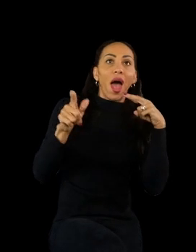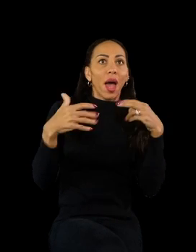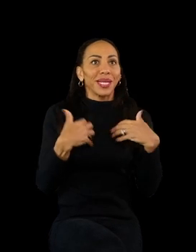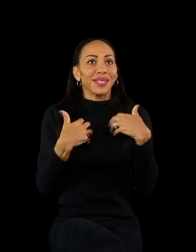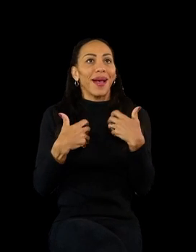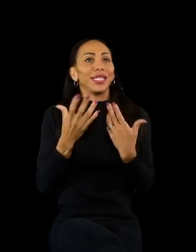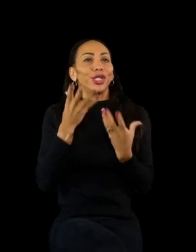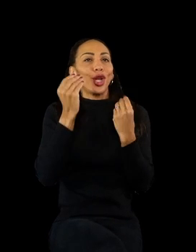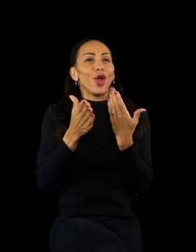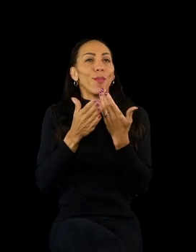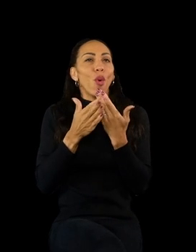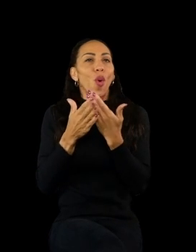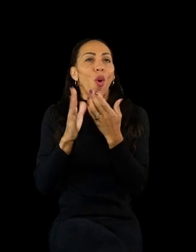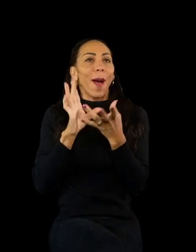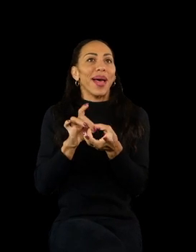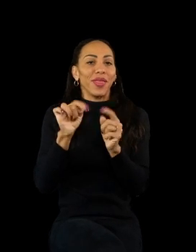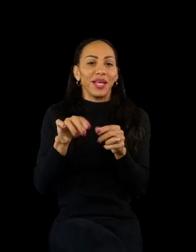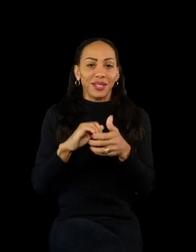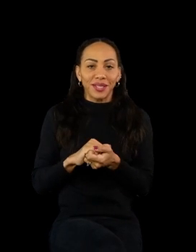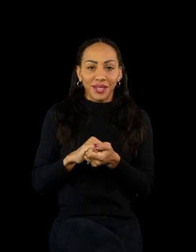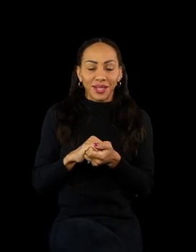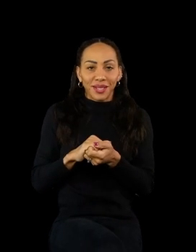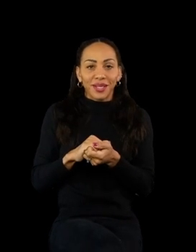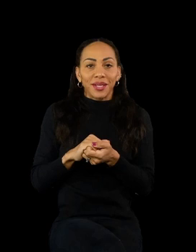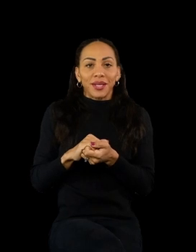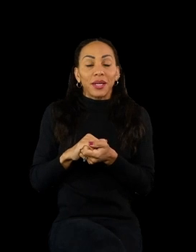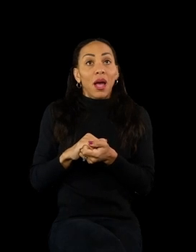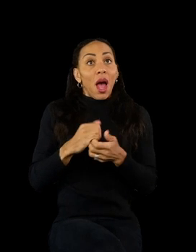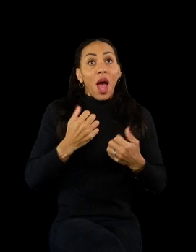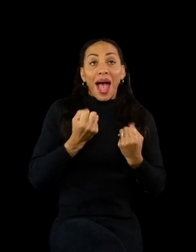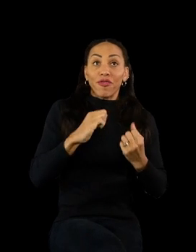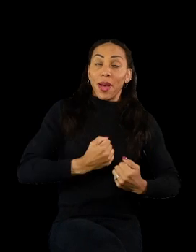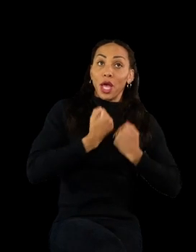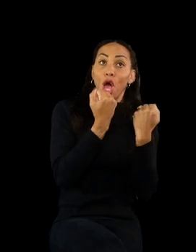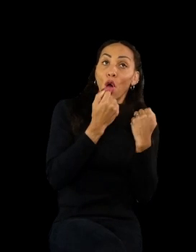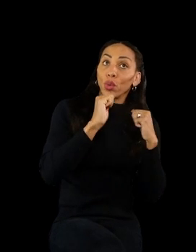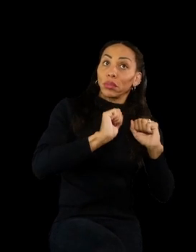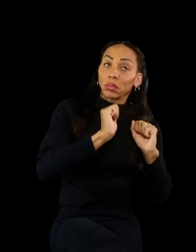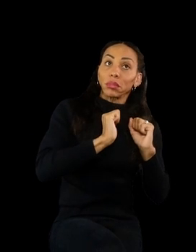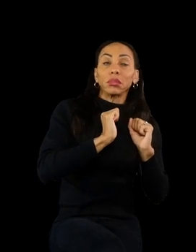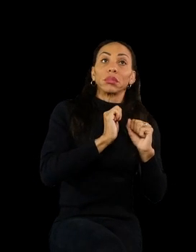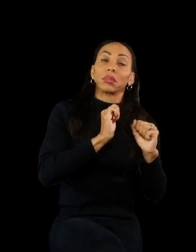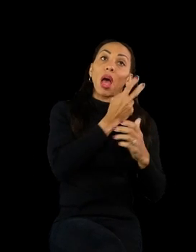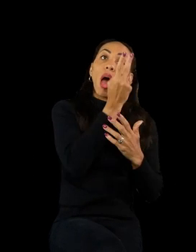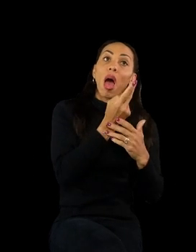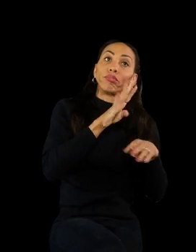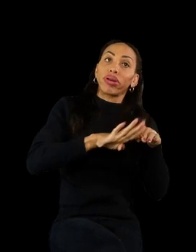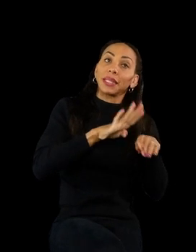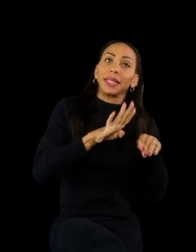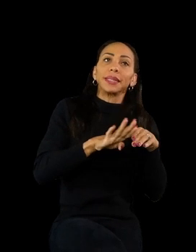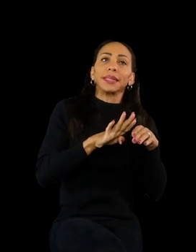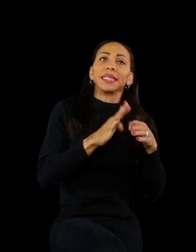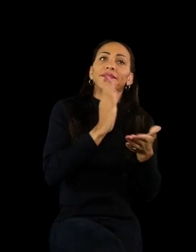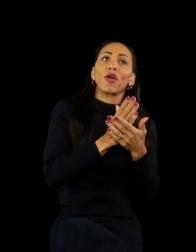So excited to learn more about it. And then my own arts practice outside BOP is a lot of like immersive and